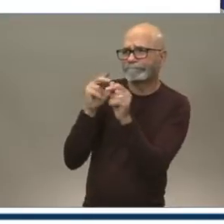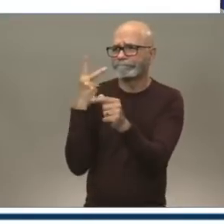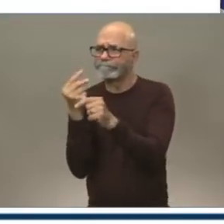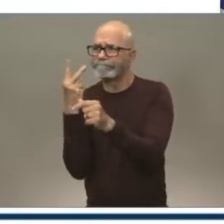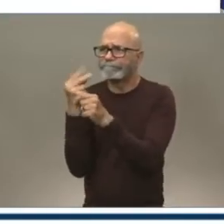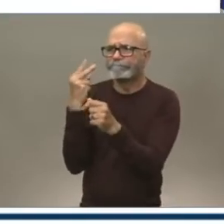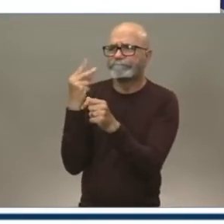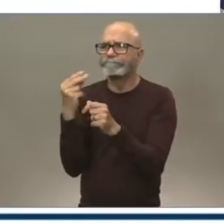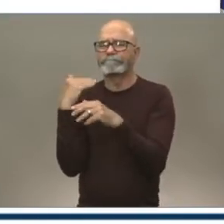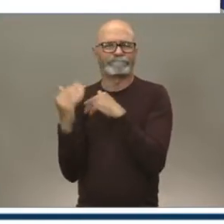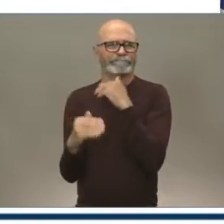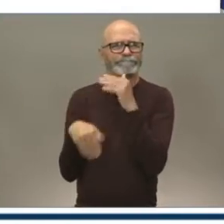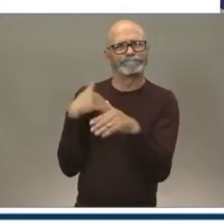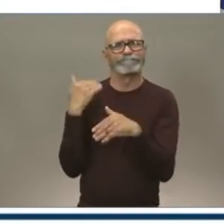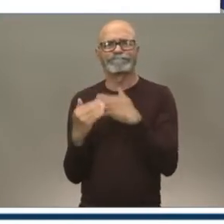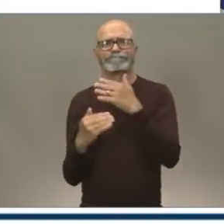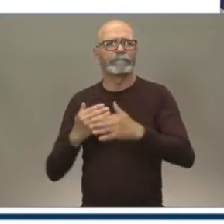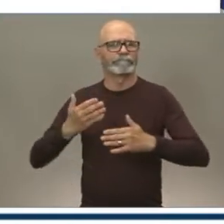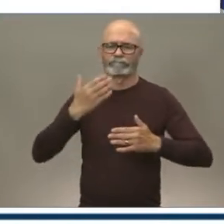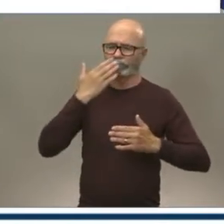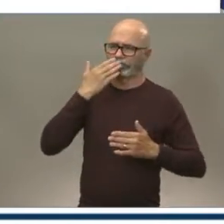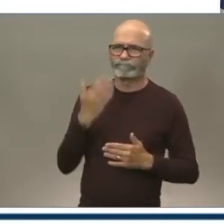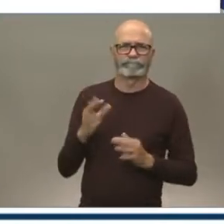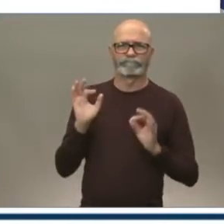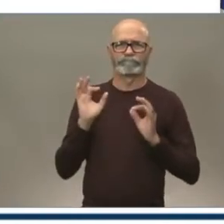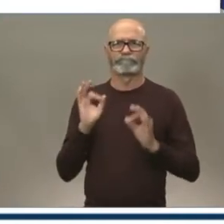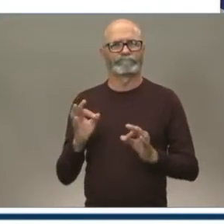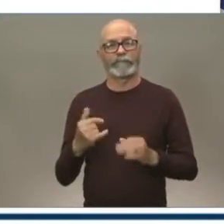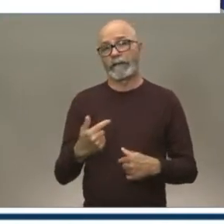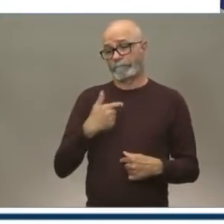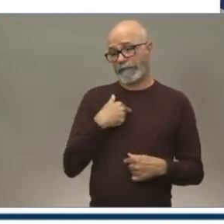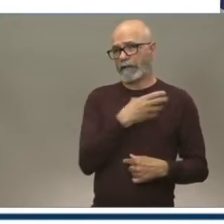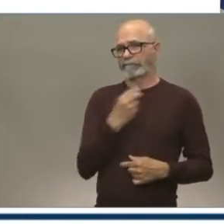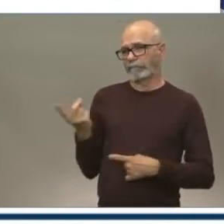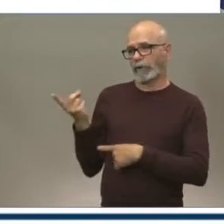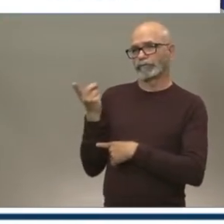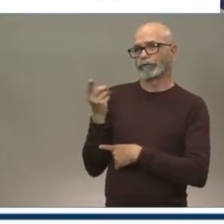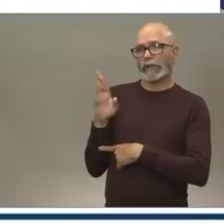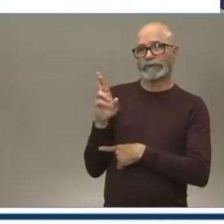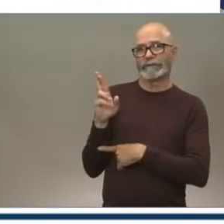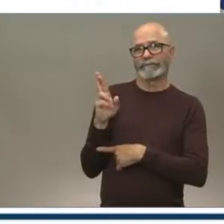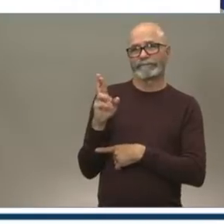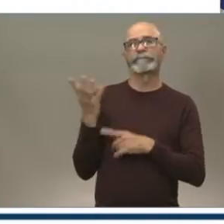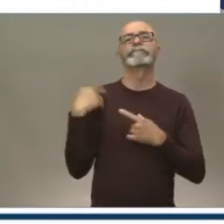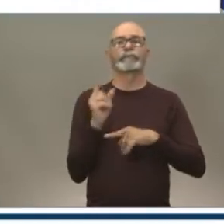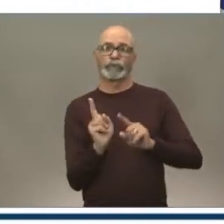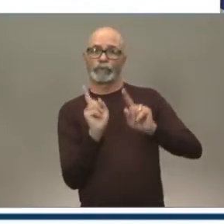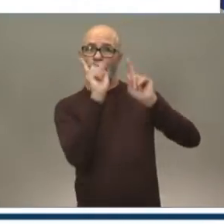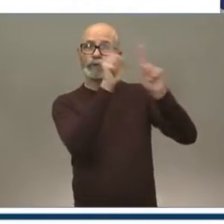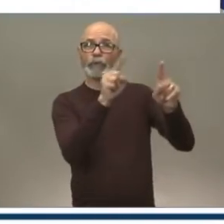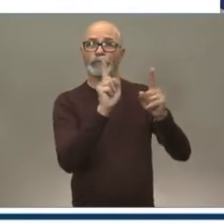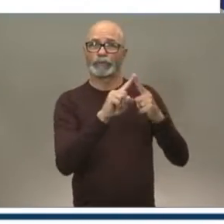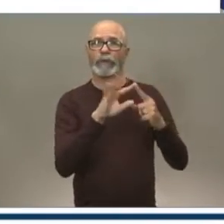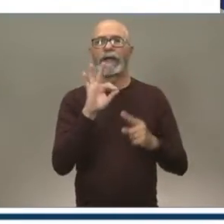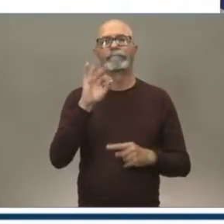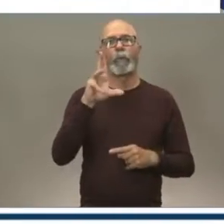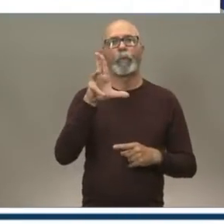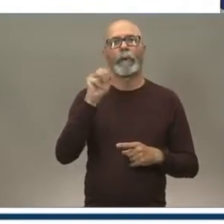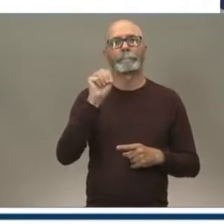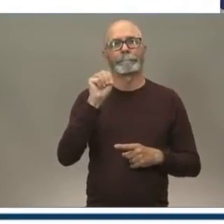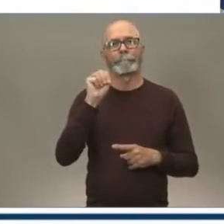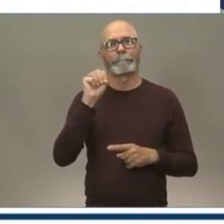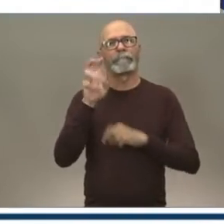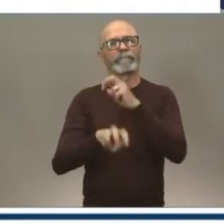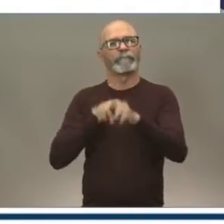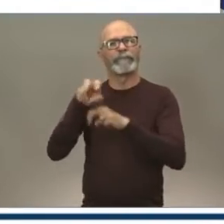reliably. And today, Dr. Strang and I visited the forum and went through the whole process from beginning to end,